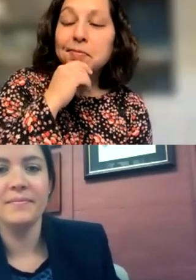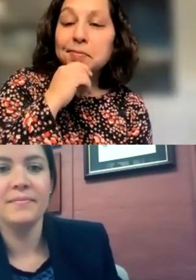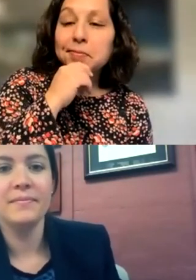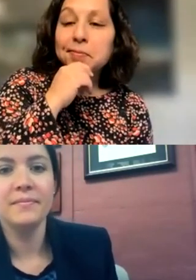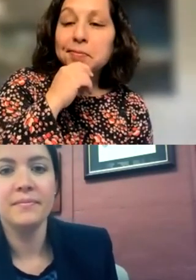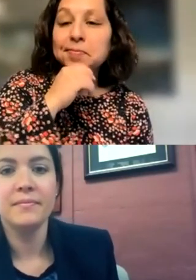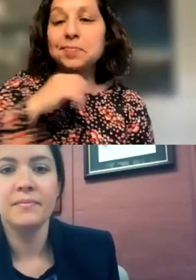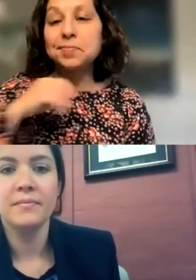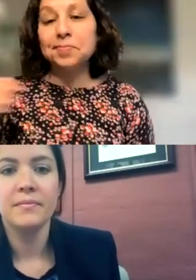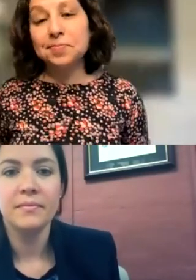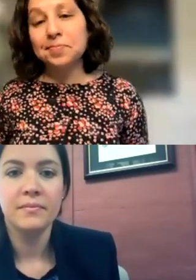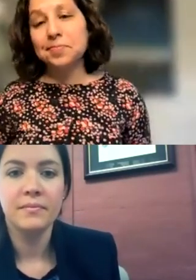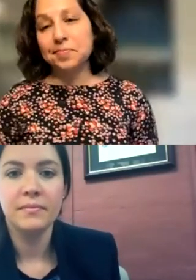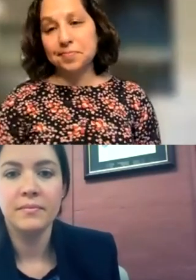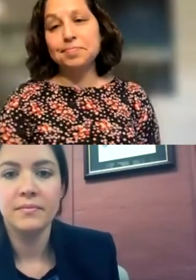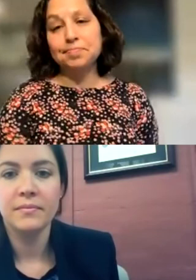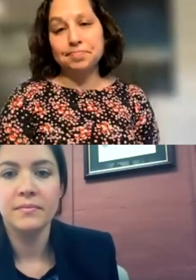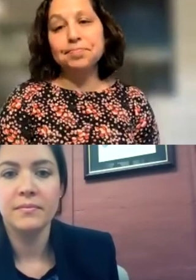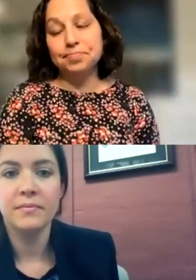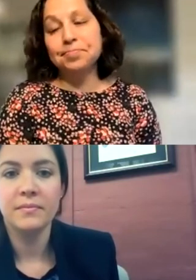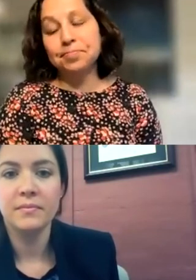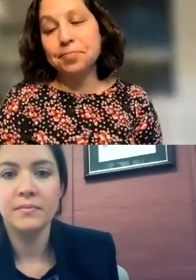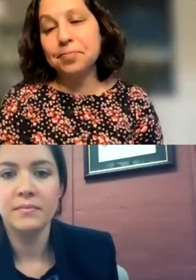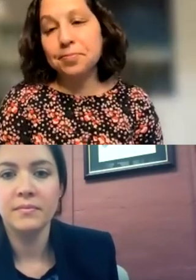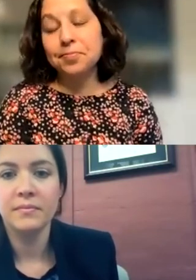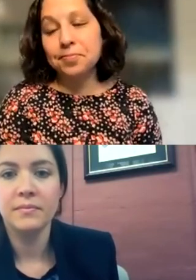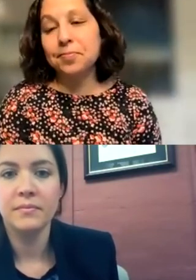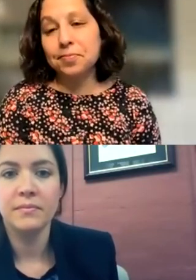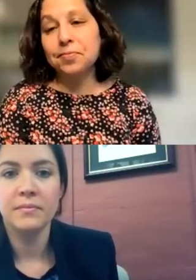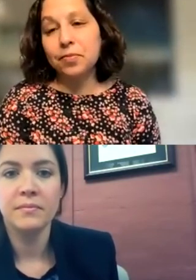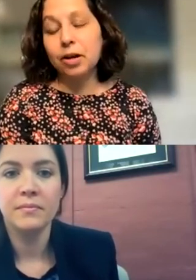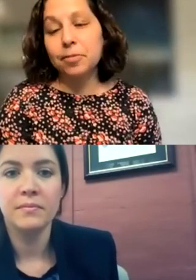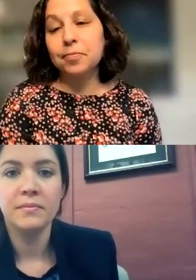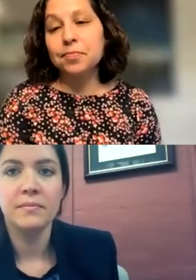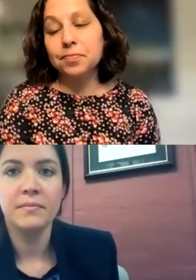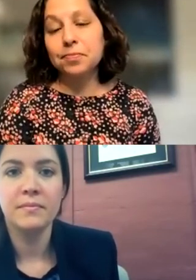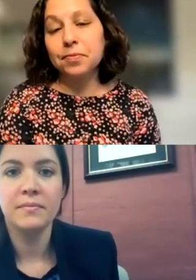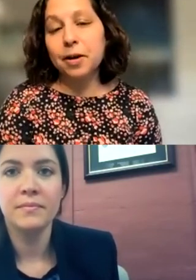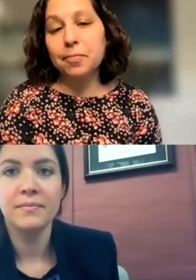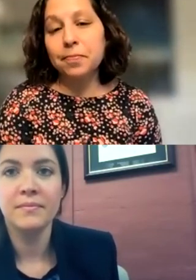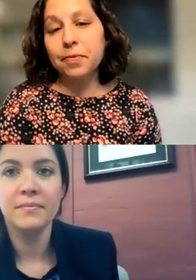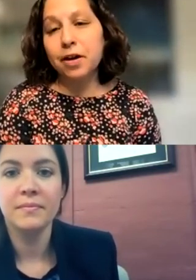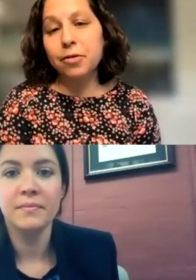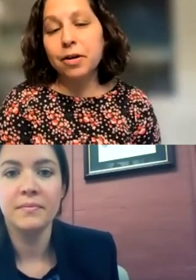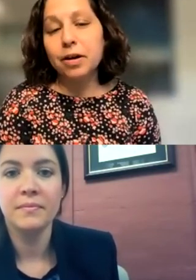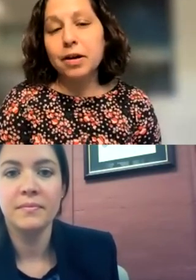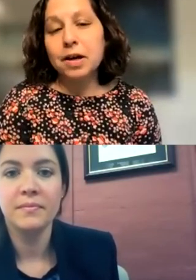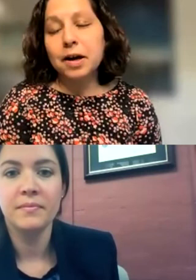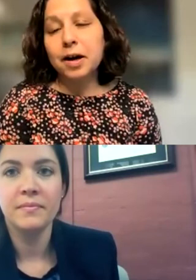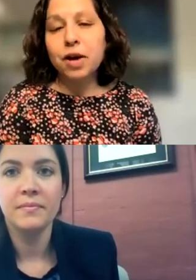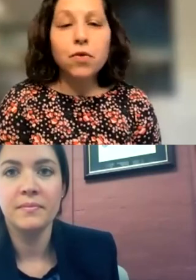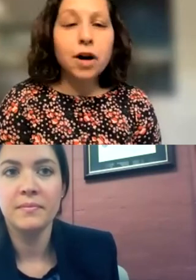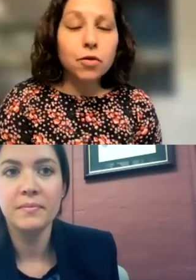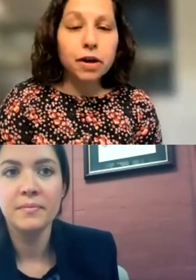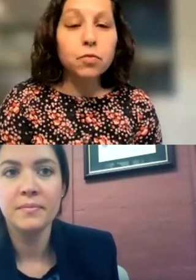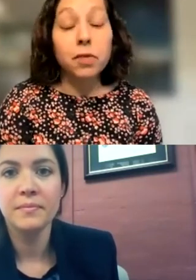can all kind of veer off the path in some ways when we don't get any feedback at all. Yeah, thank you.